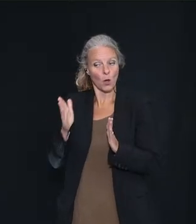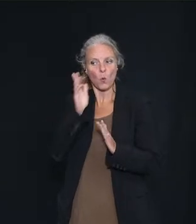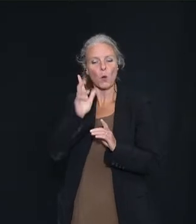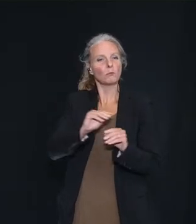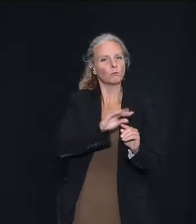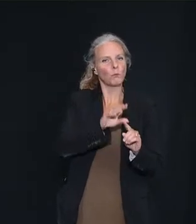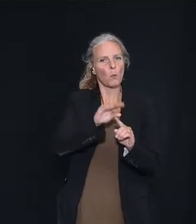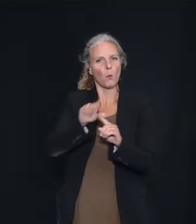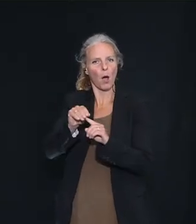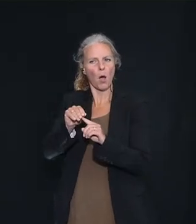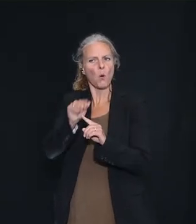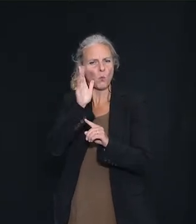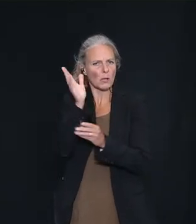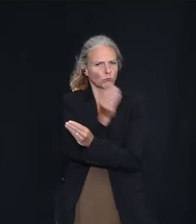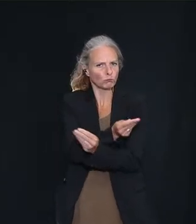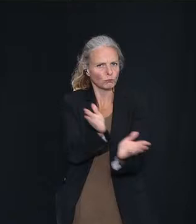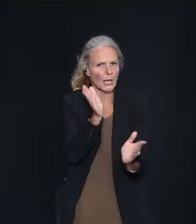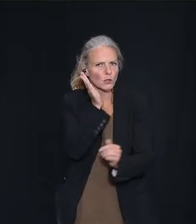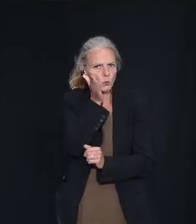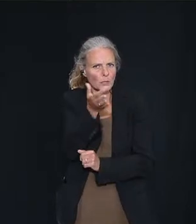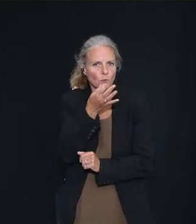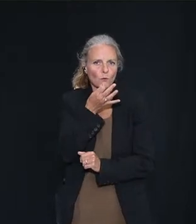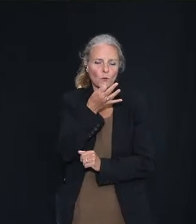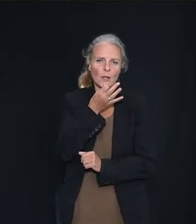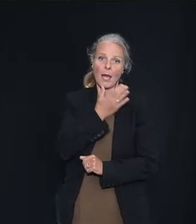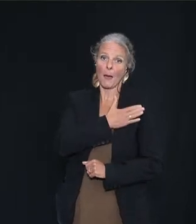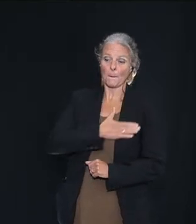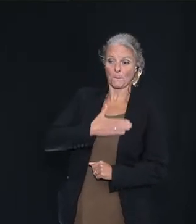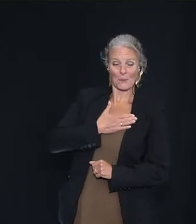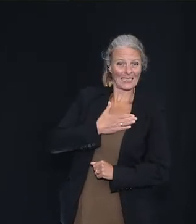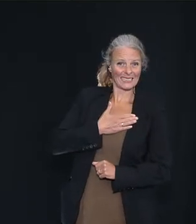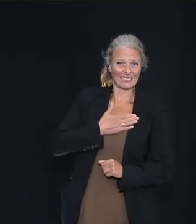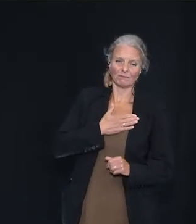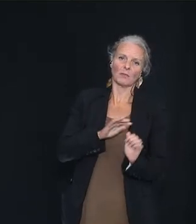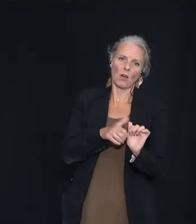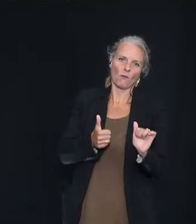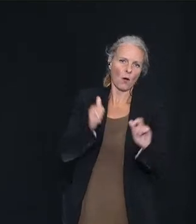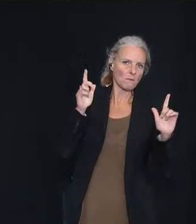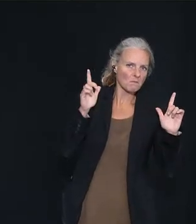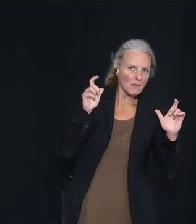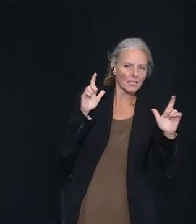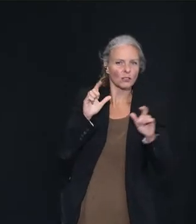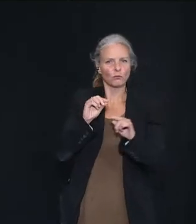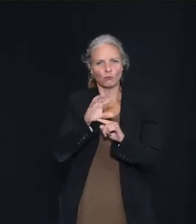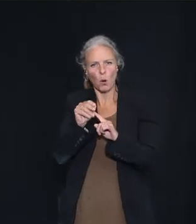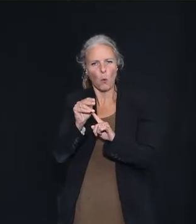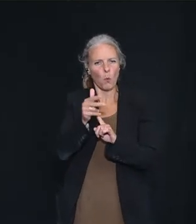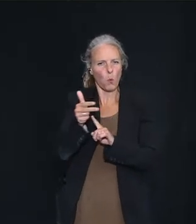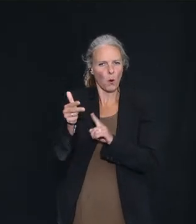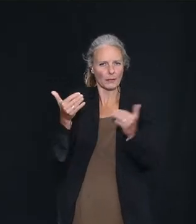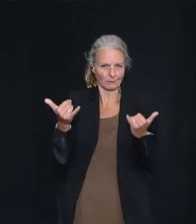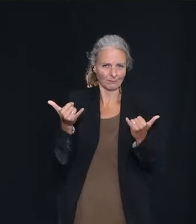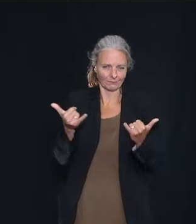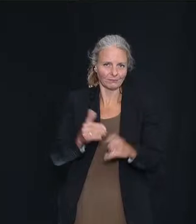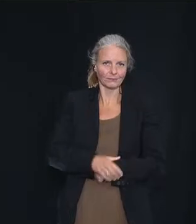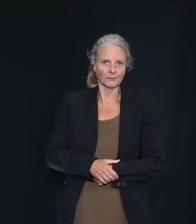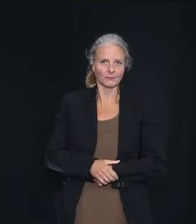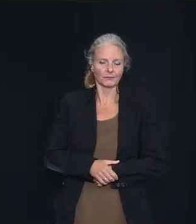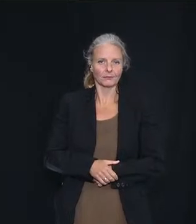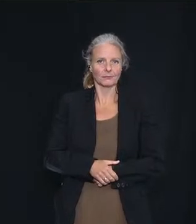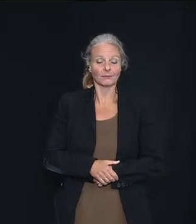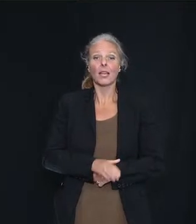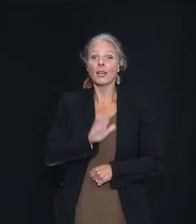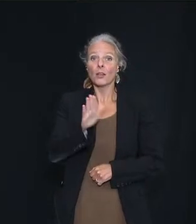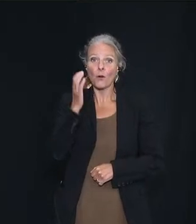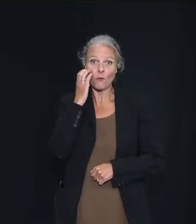days, I would ask that you not take any photos or videos during the ceremony. At this time, I would also ask that you ensure